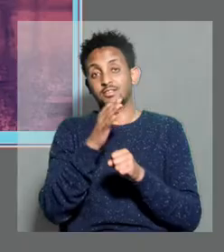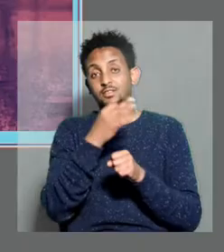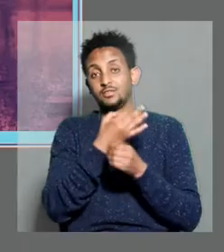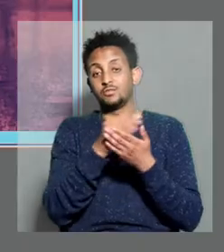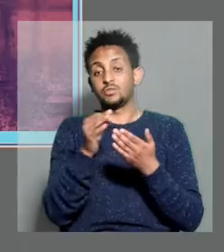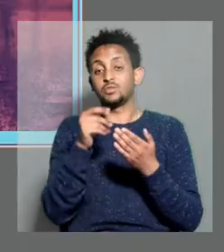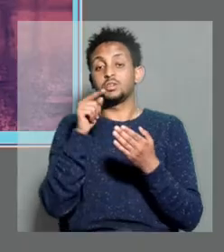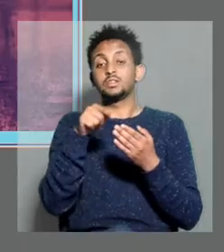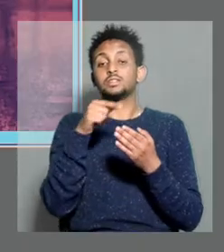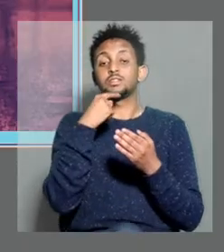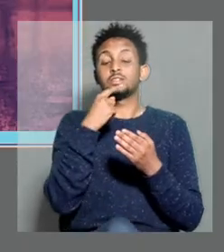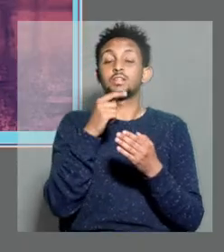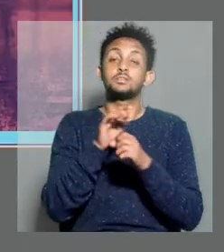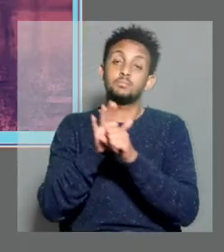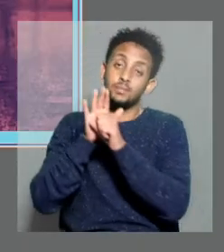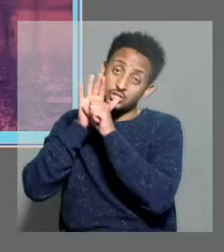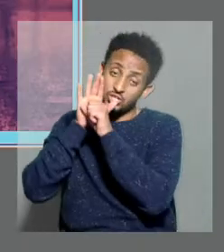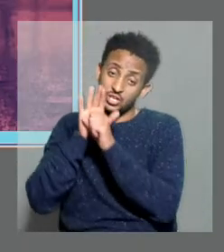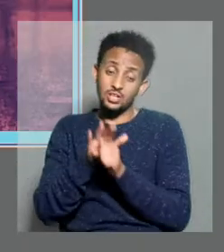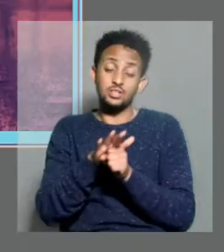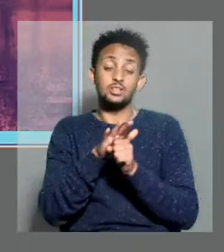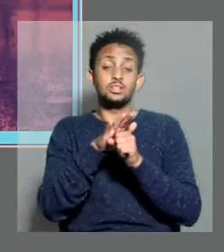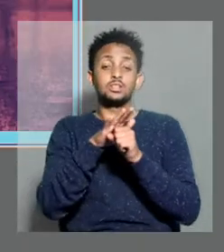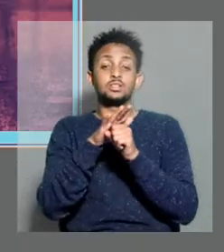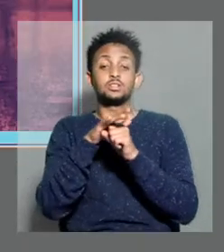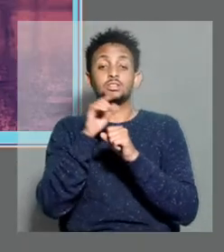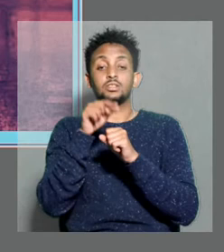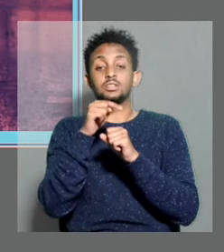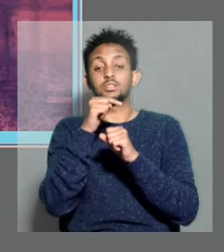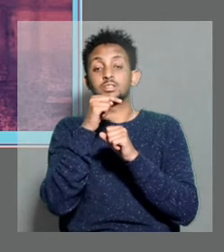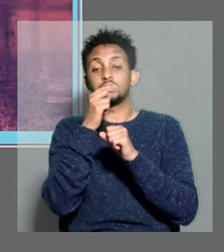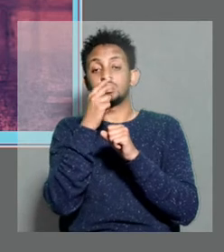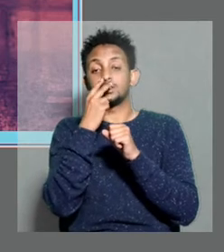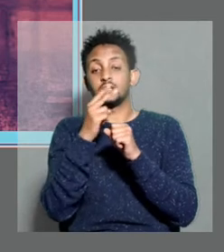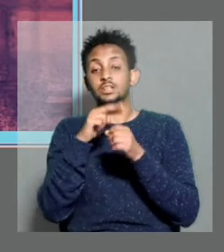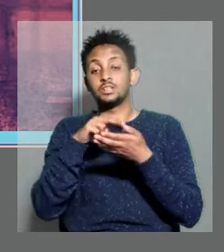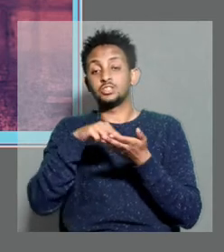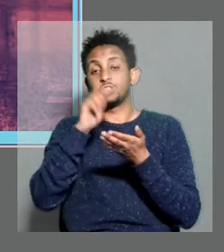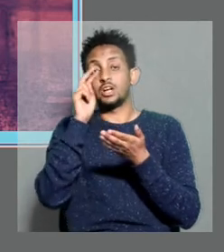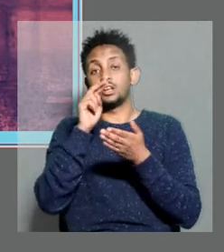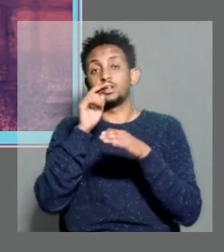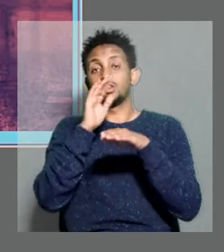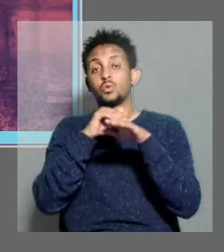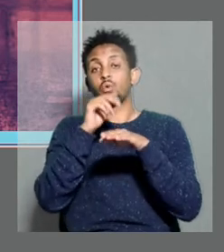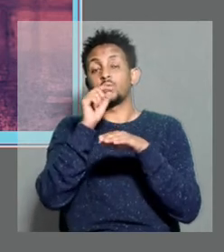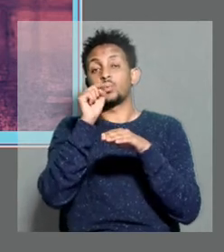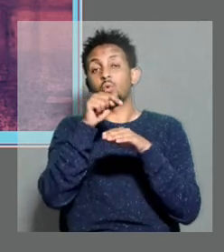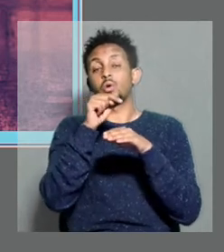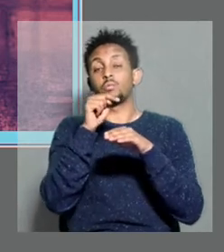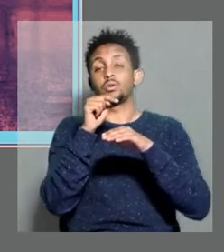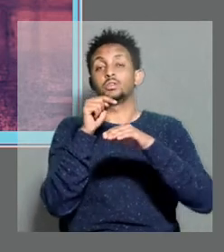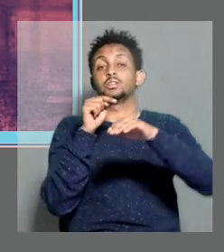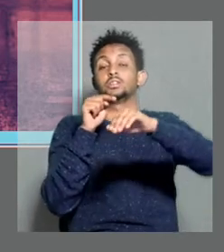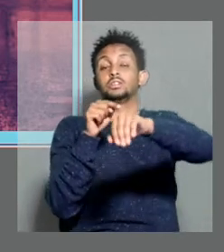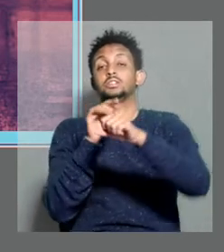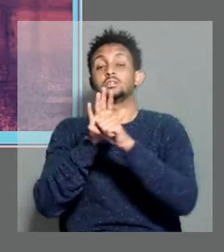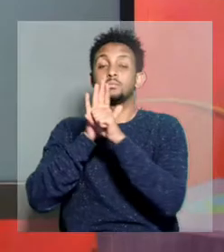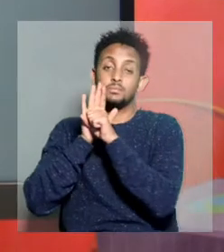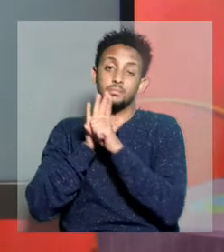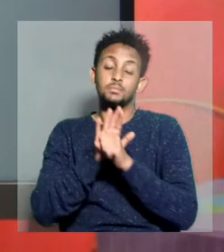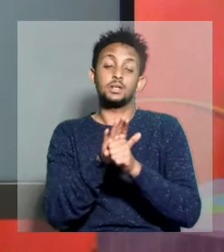And it says that the pressure exerted at some point, they say at the initial point, or call it point one, is the same as the